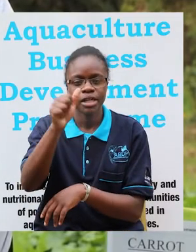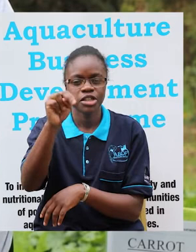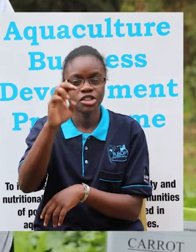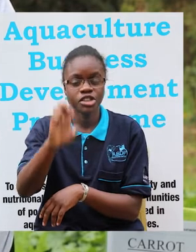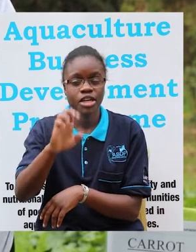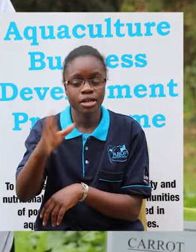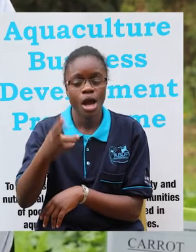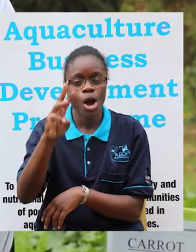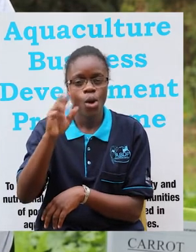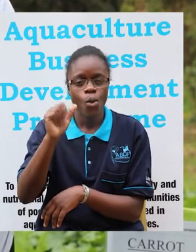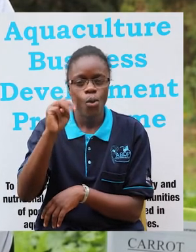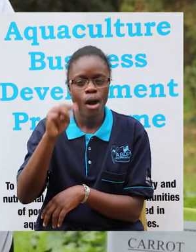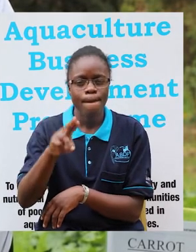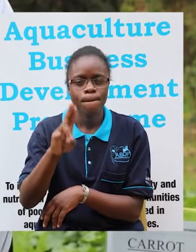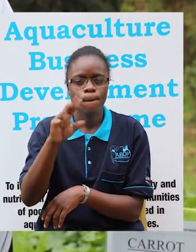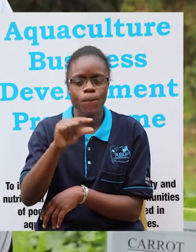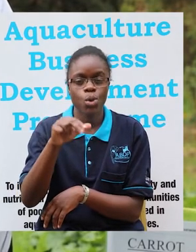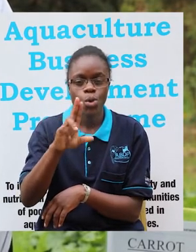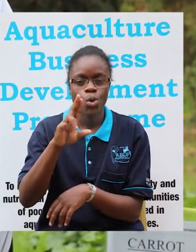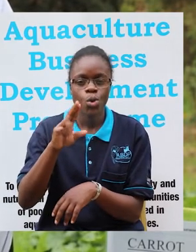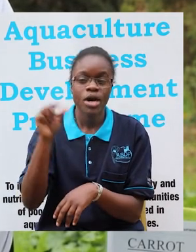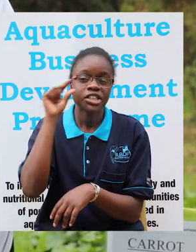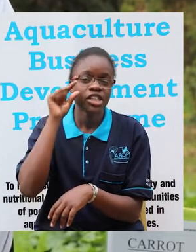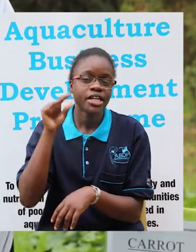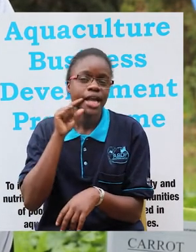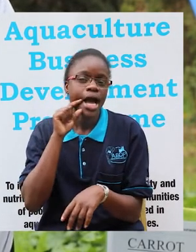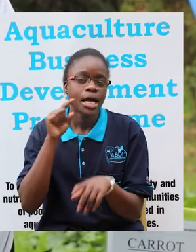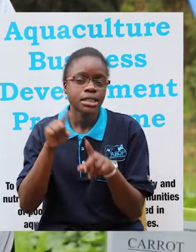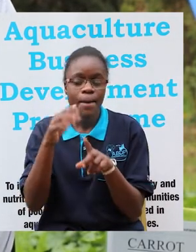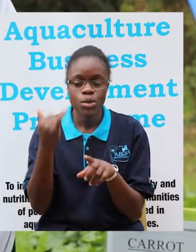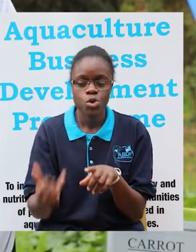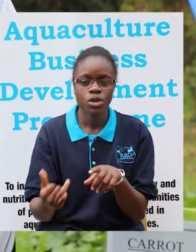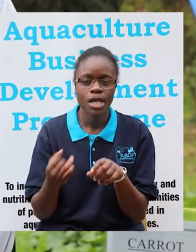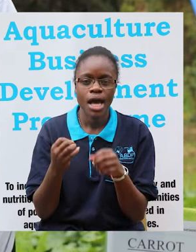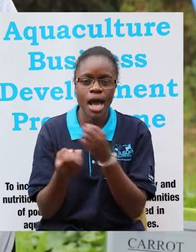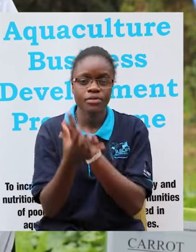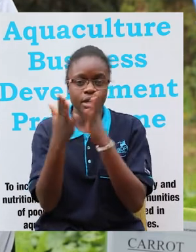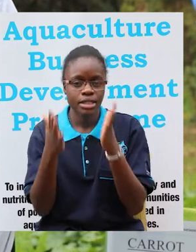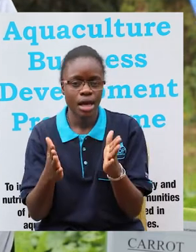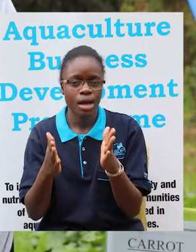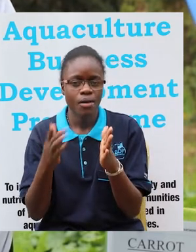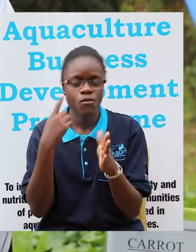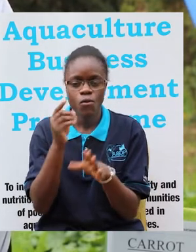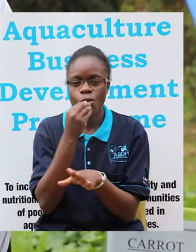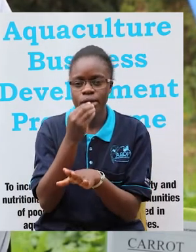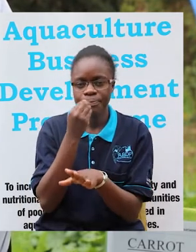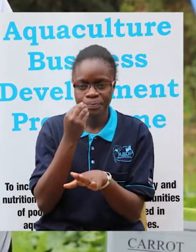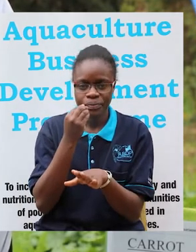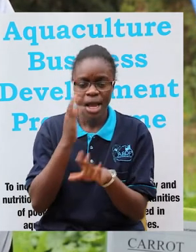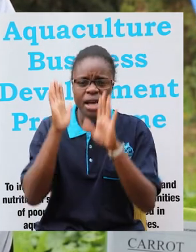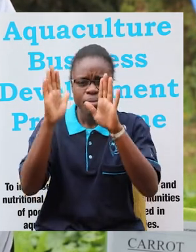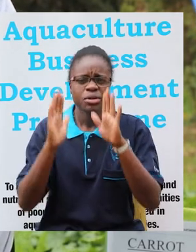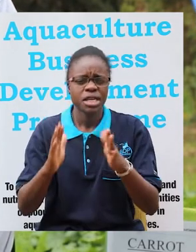Jane Wambugu, the Gender, Youth and Nutrition Advisor, ABDP. The importance